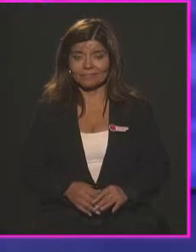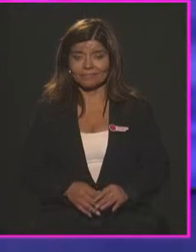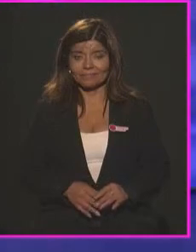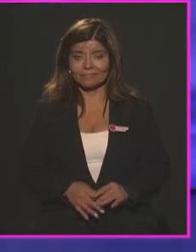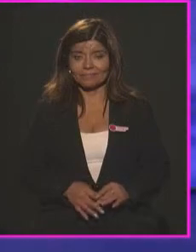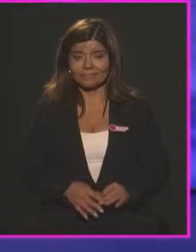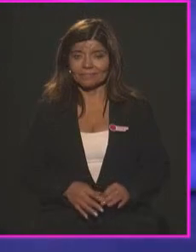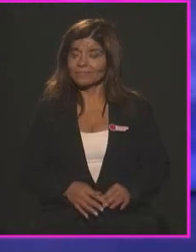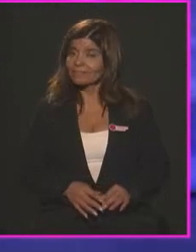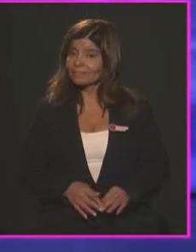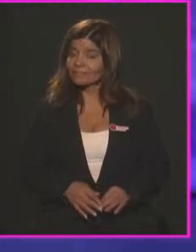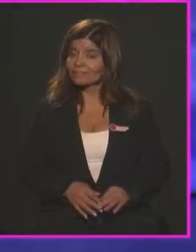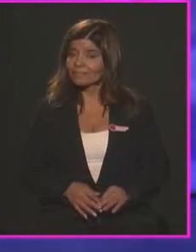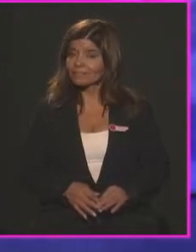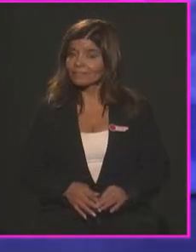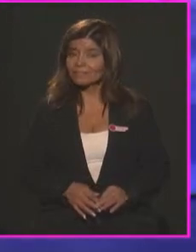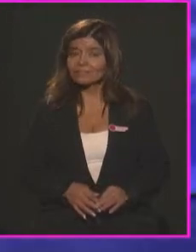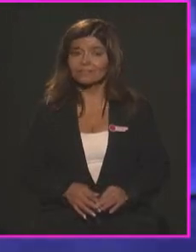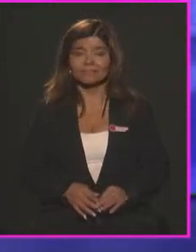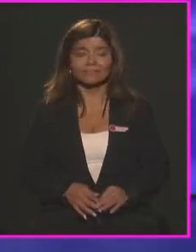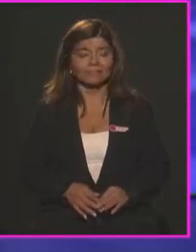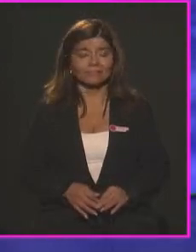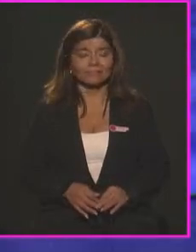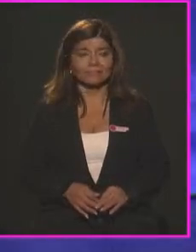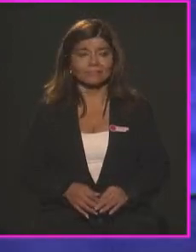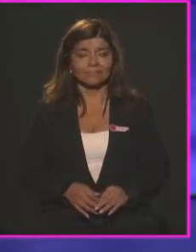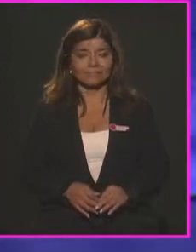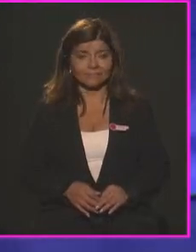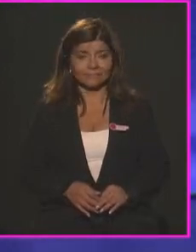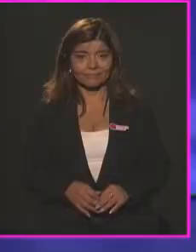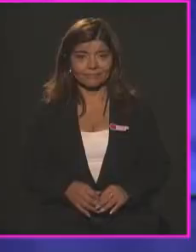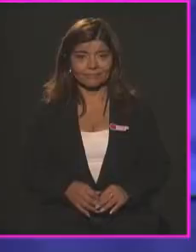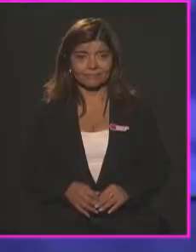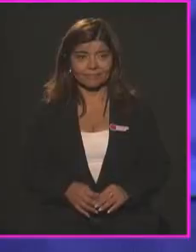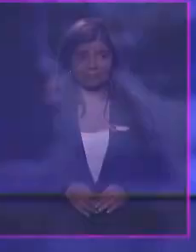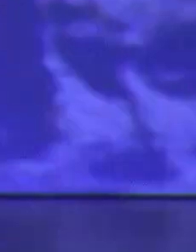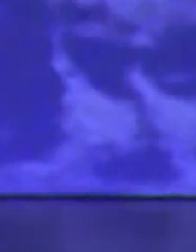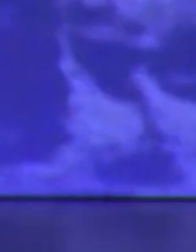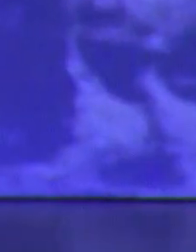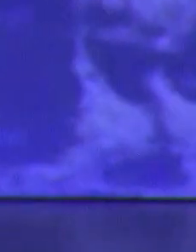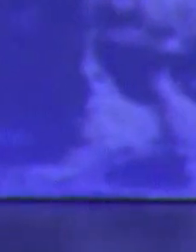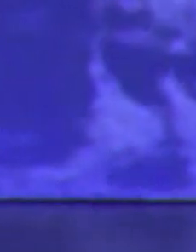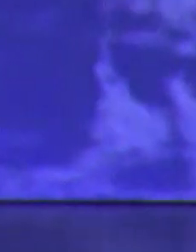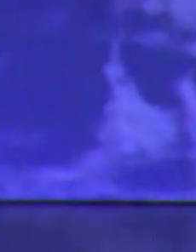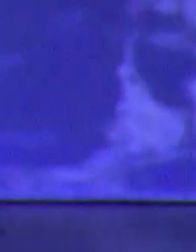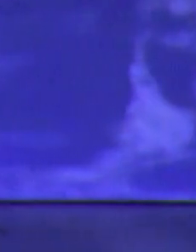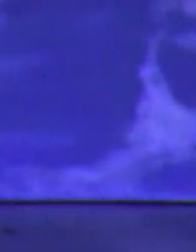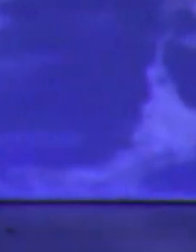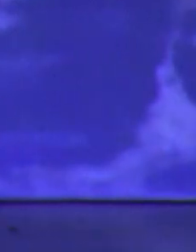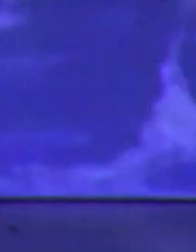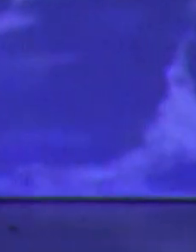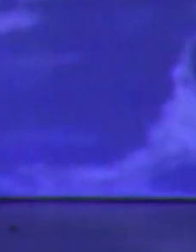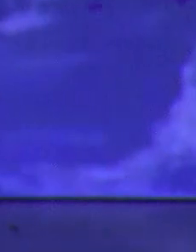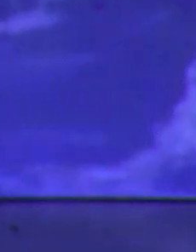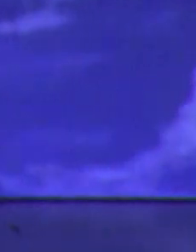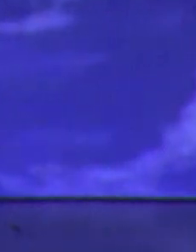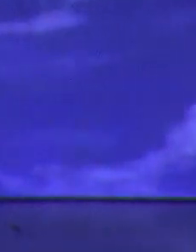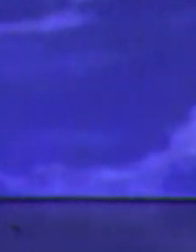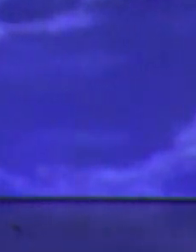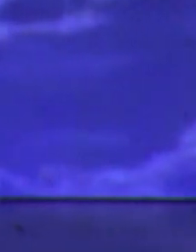voy a cambiar en inglés por exponer. Bueno. My name is Dana